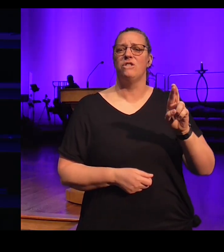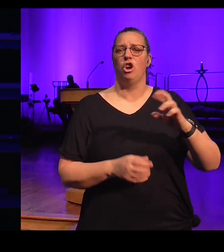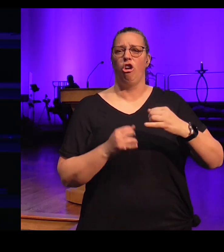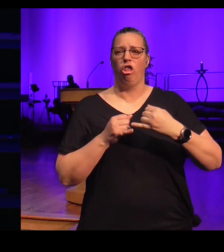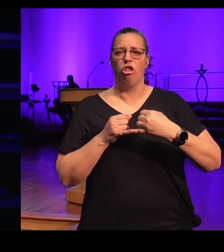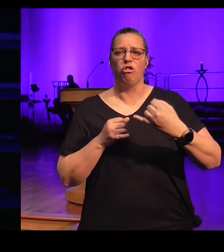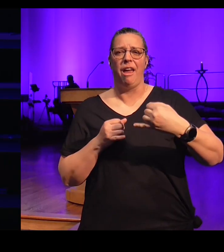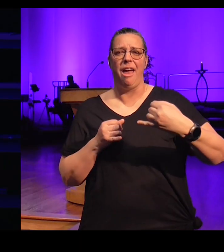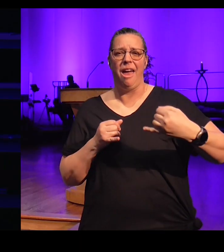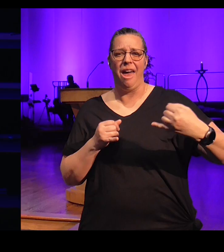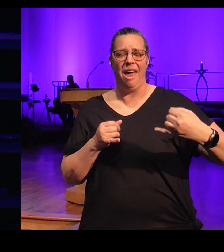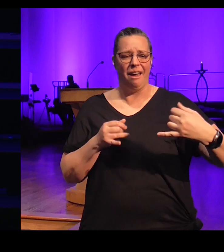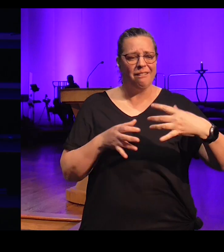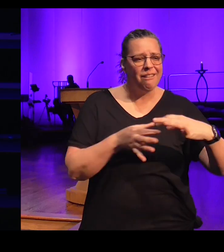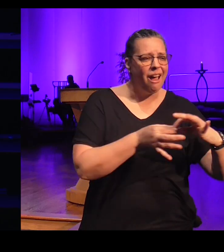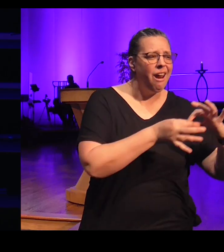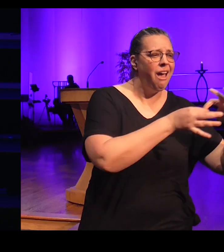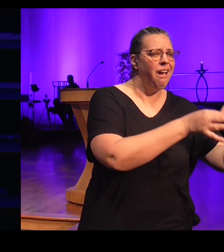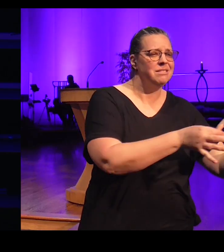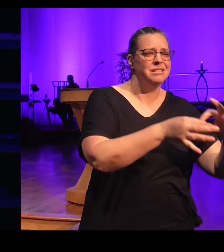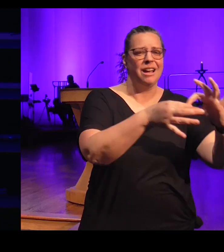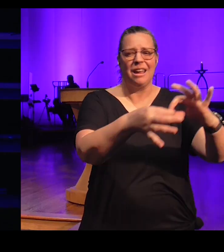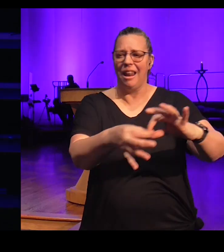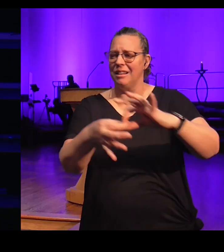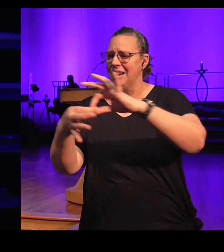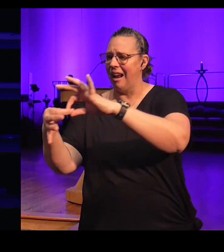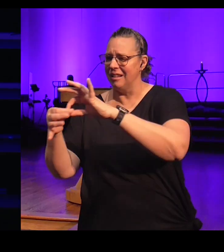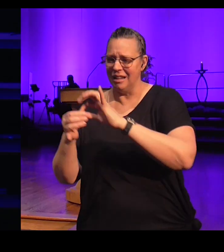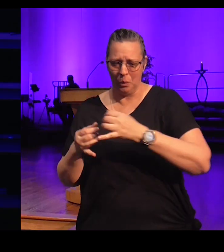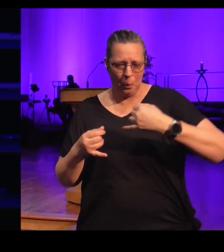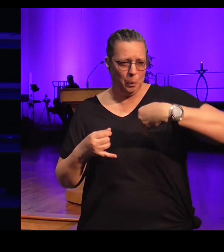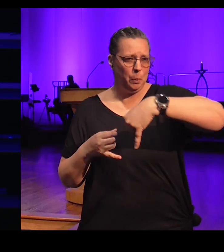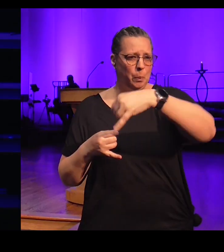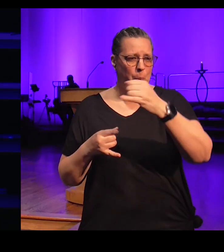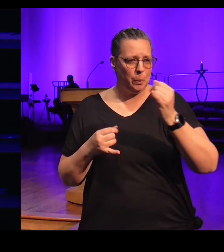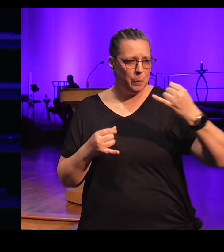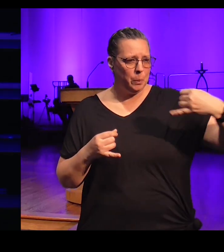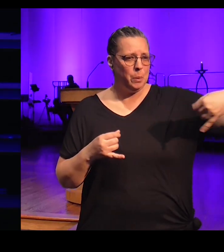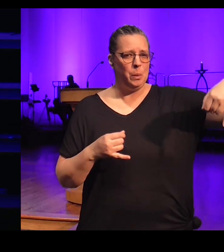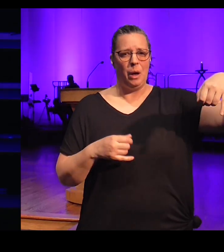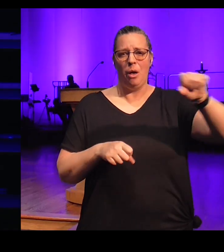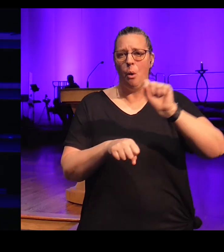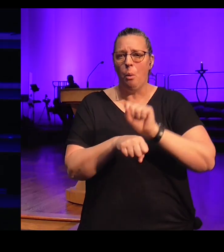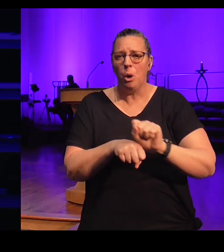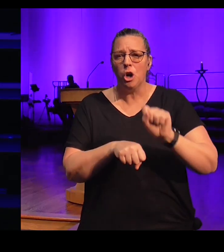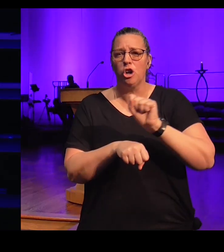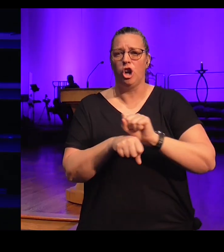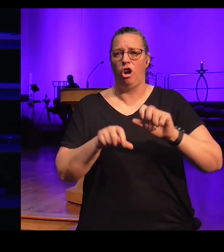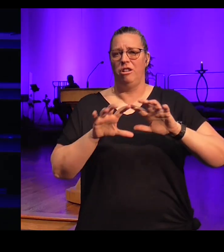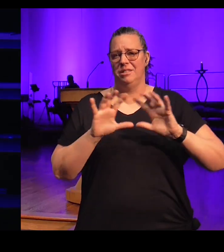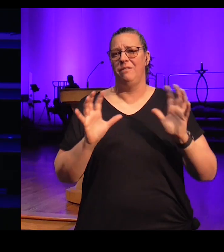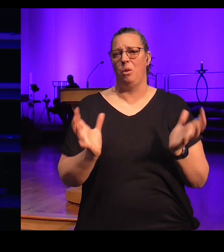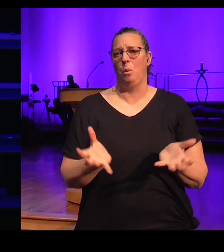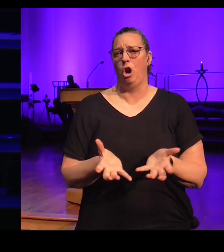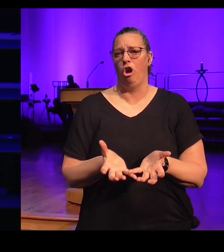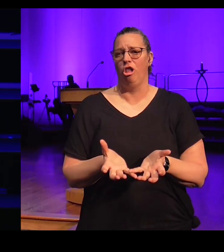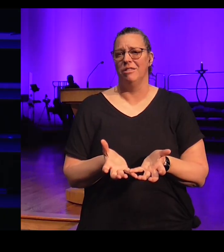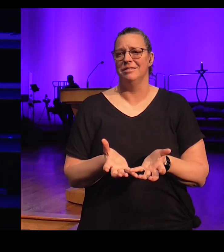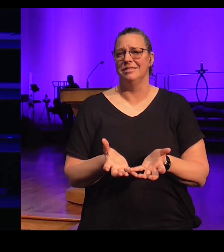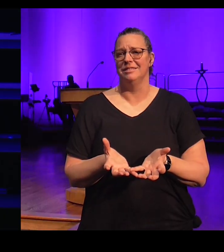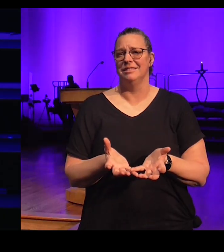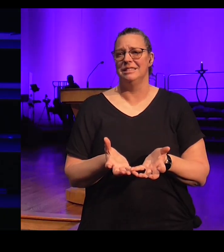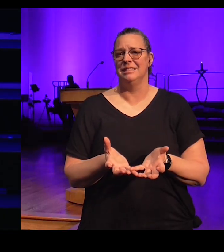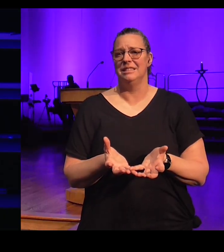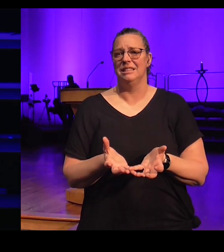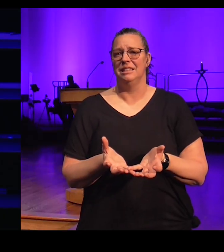together as the doers in this world, the workers in this world, those who